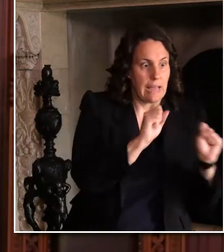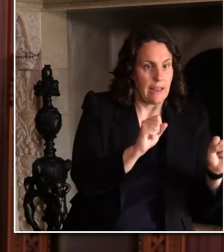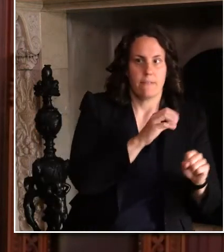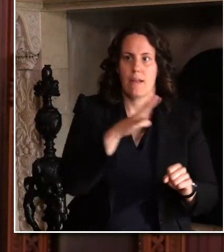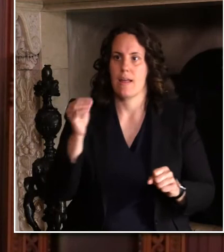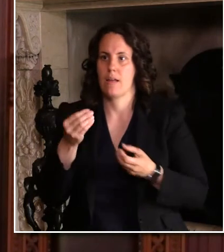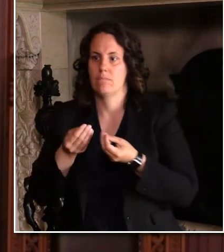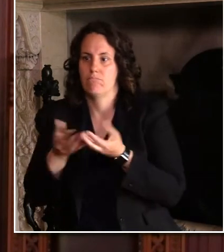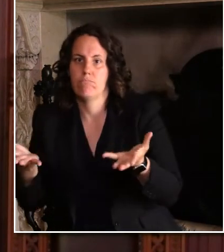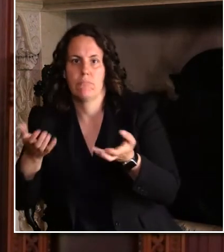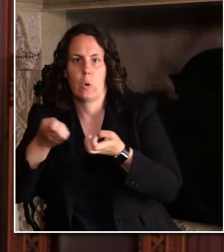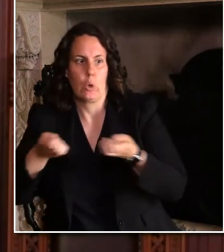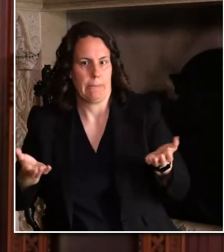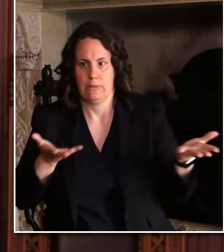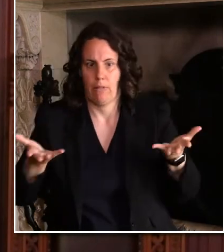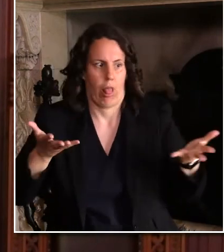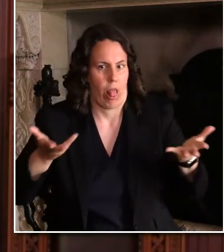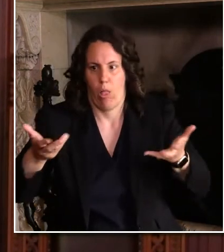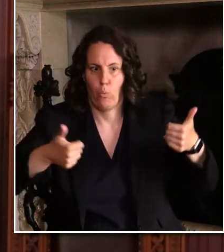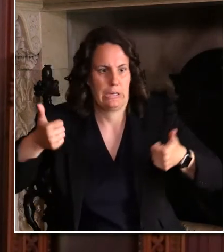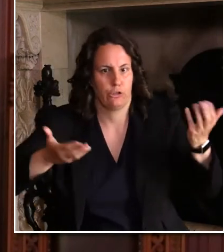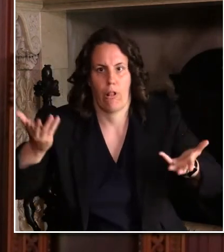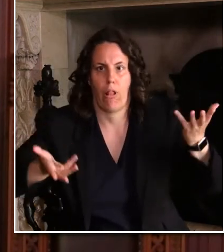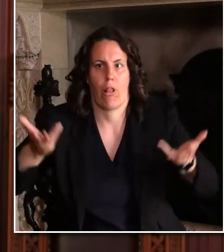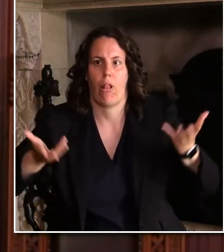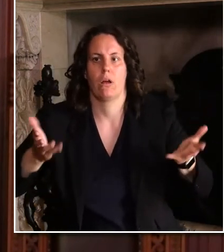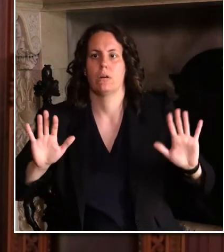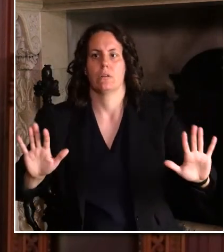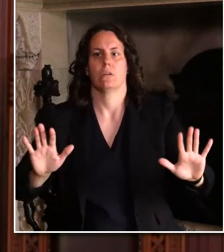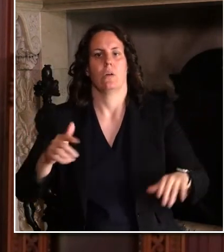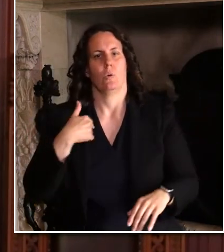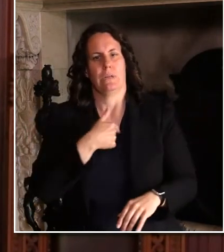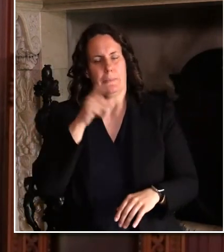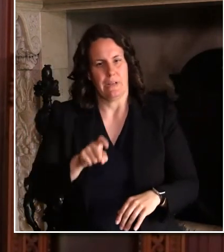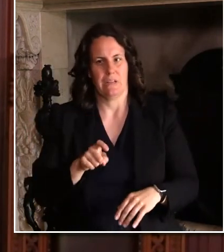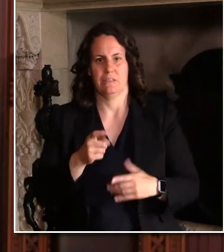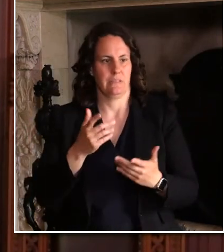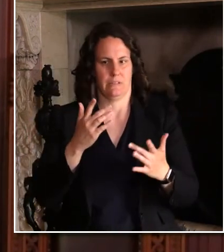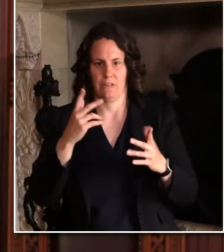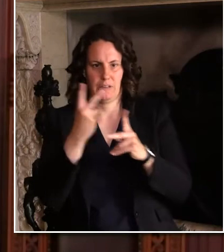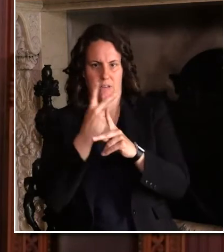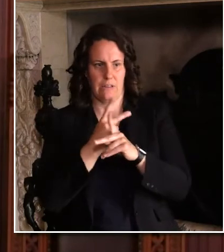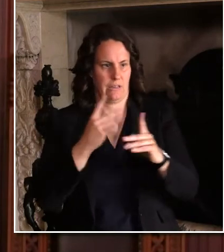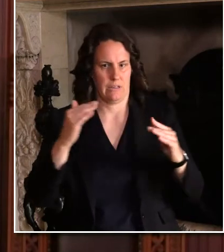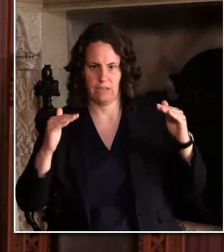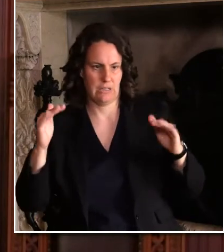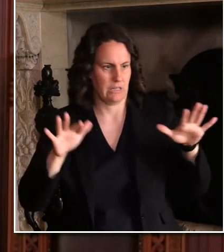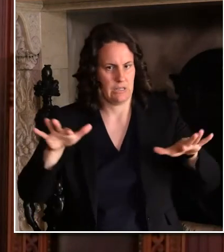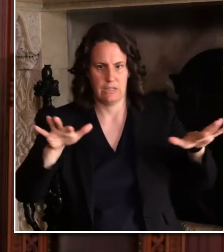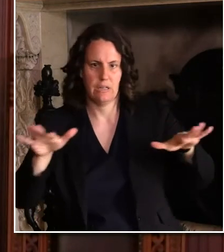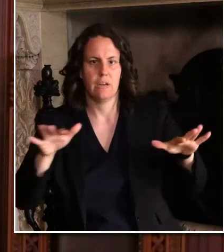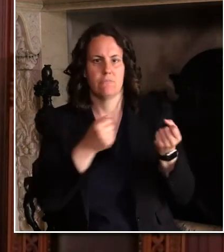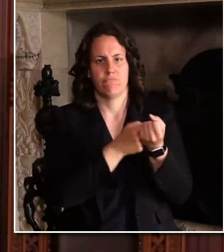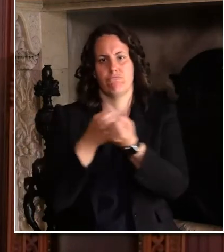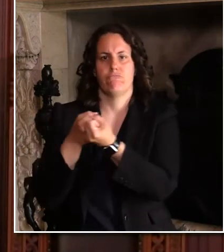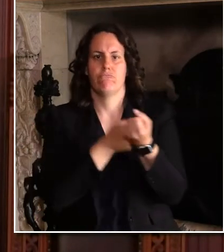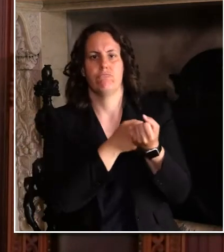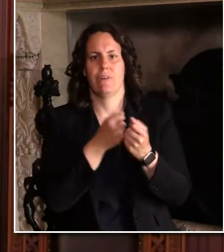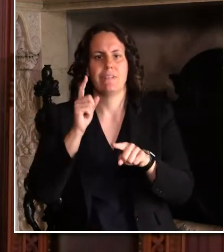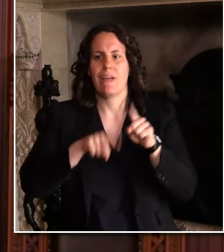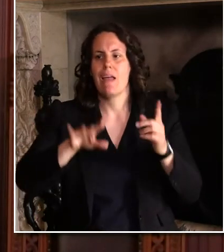they should get when they're ill, and they need the equipment they need to stay safe and